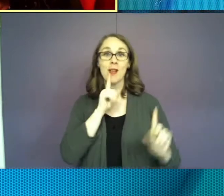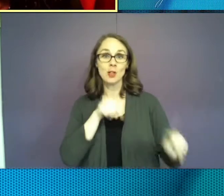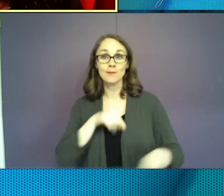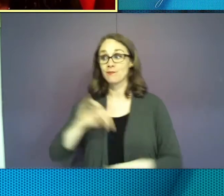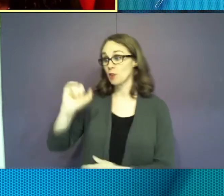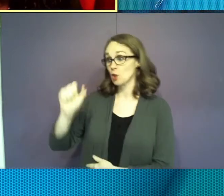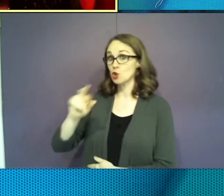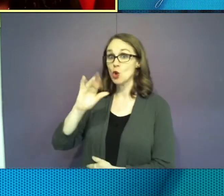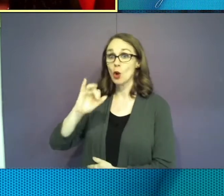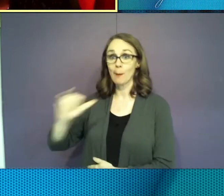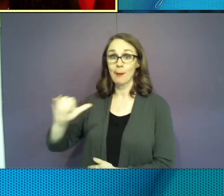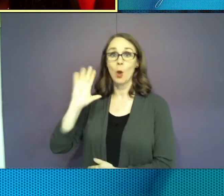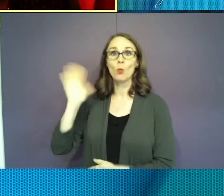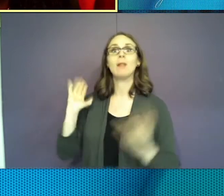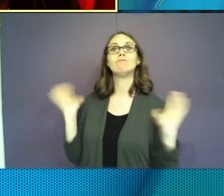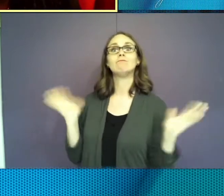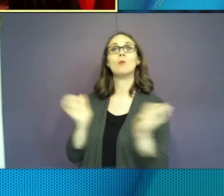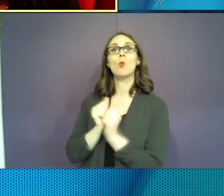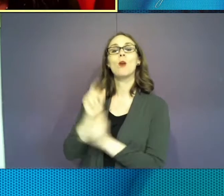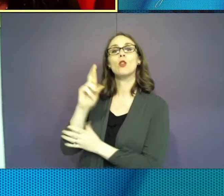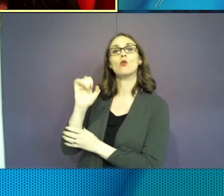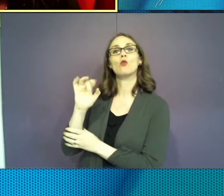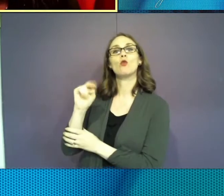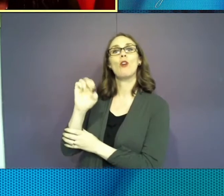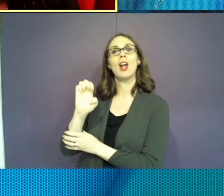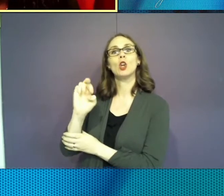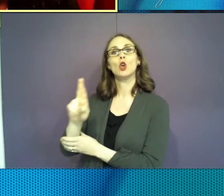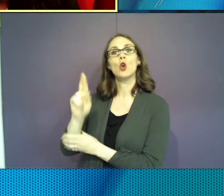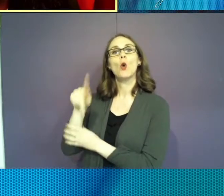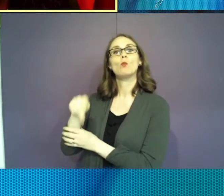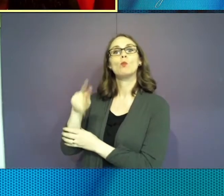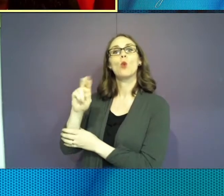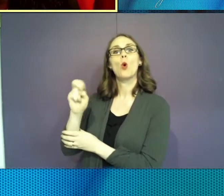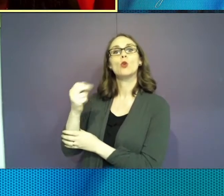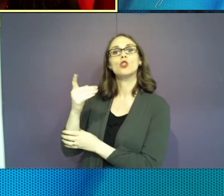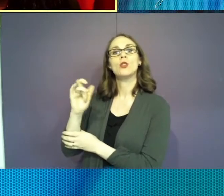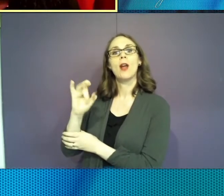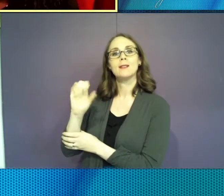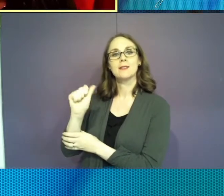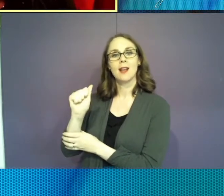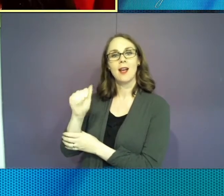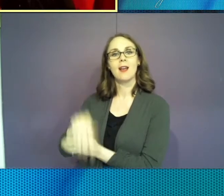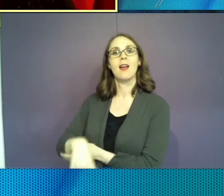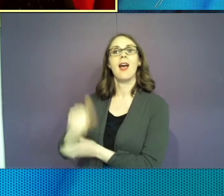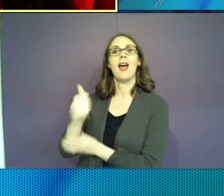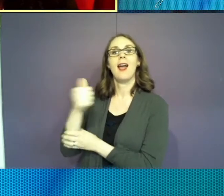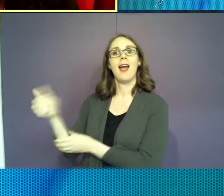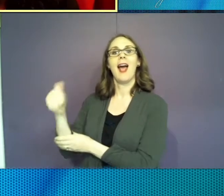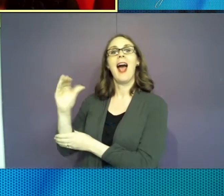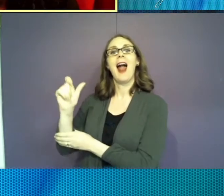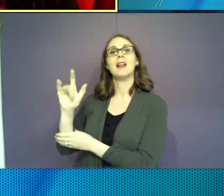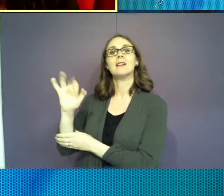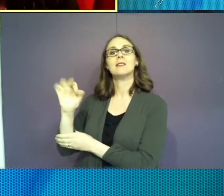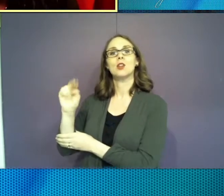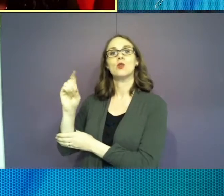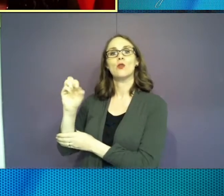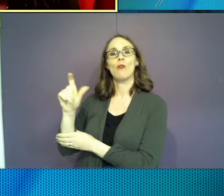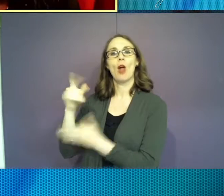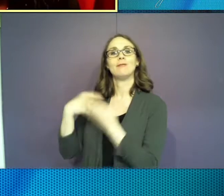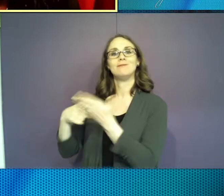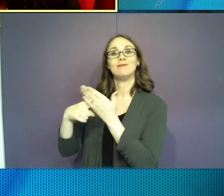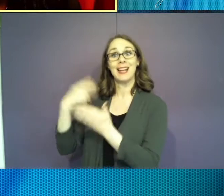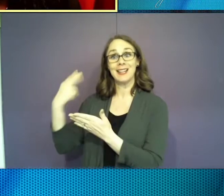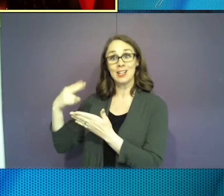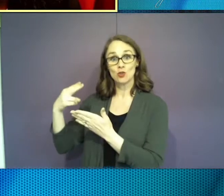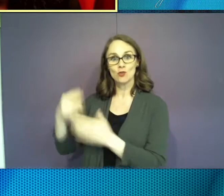who'll be speaking with Rhino Prohaska and Allison Duvall about Frederick's early settlements. And we'll wrap up the show with a music video from